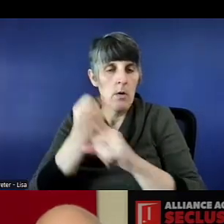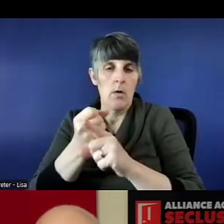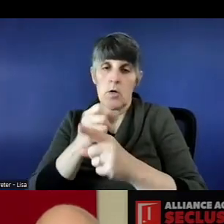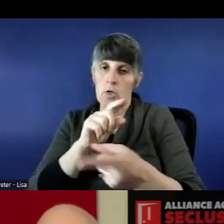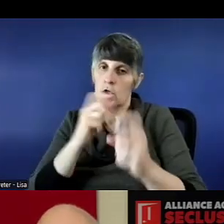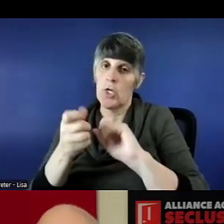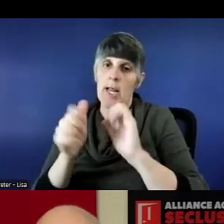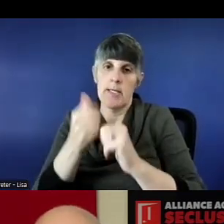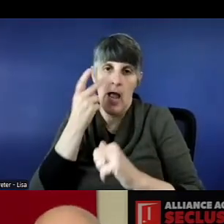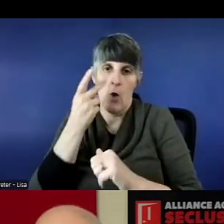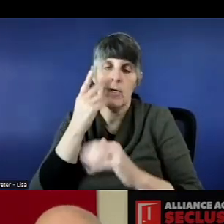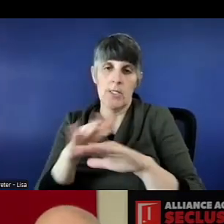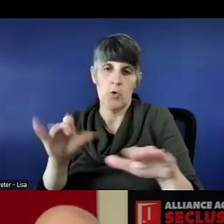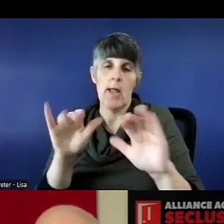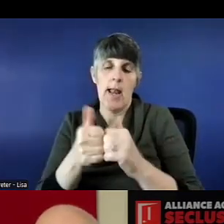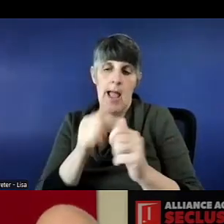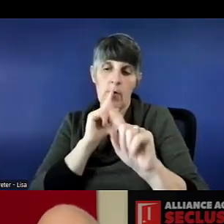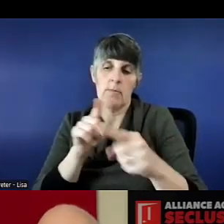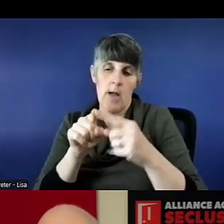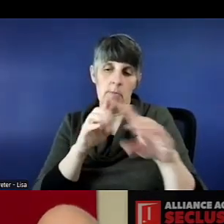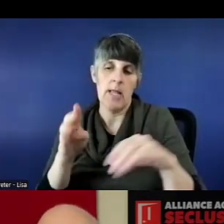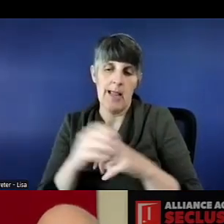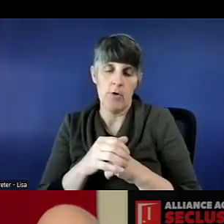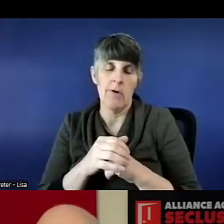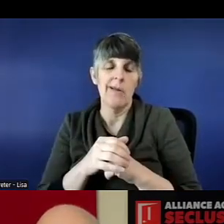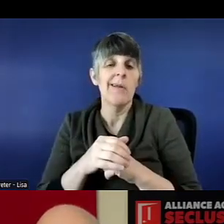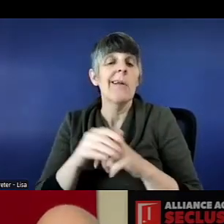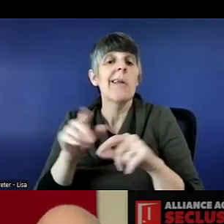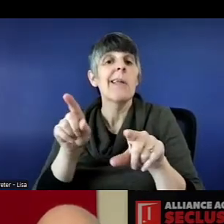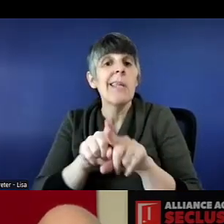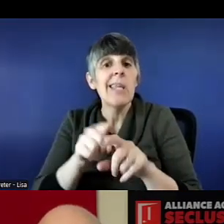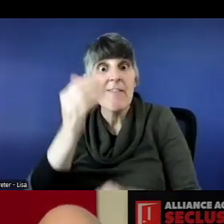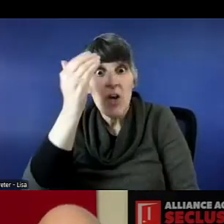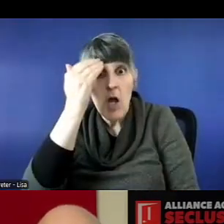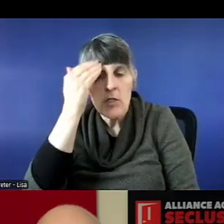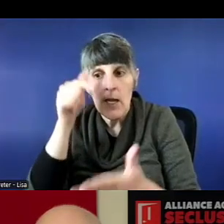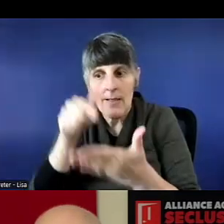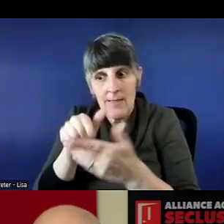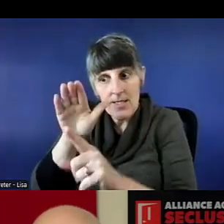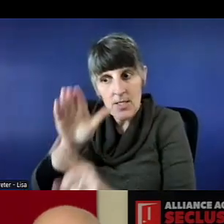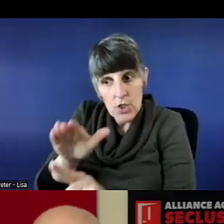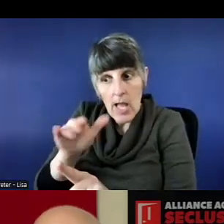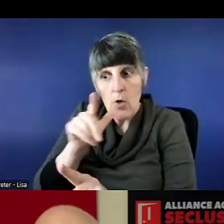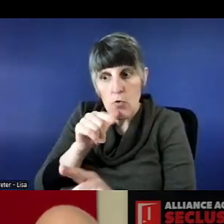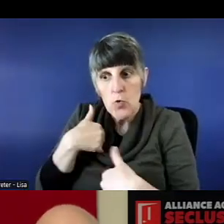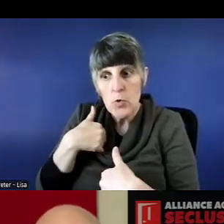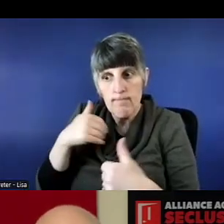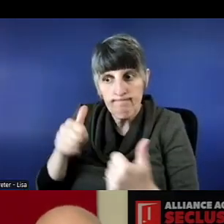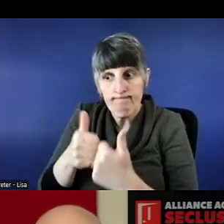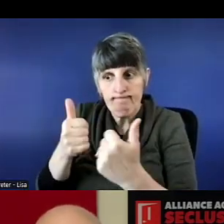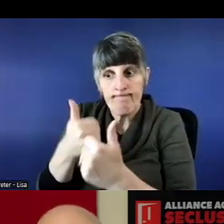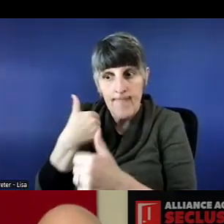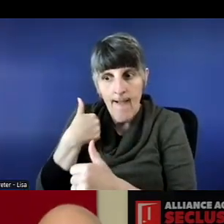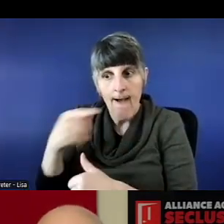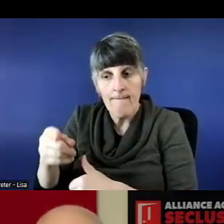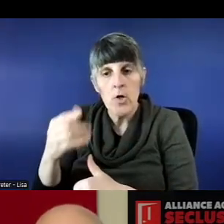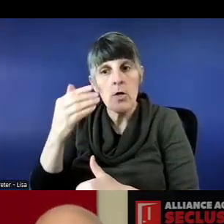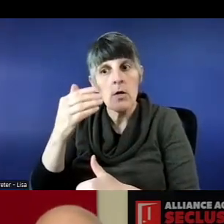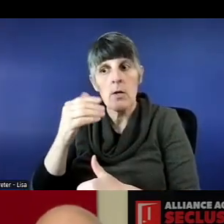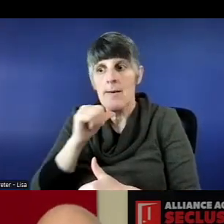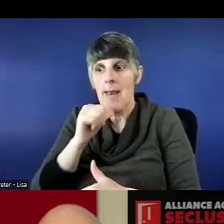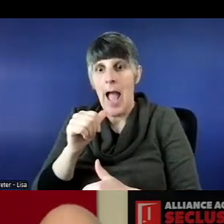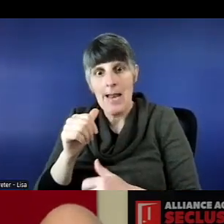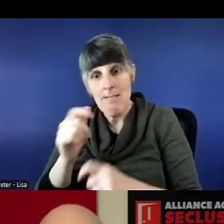see children and how we respond to behavior. Even understanding this is a child who is having a hard time, not a child that is giving me a